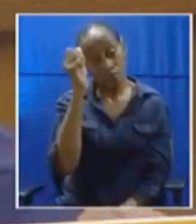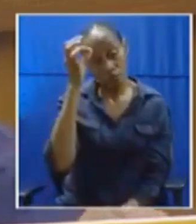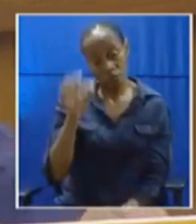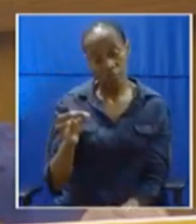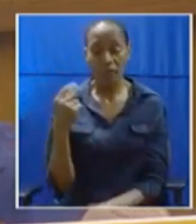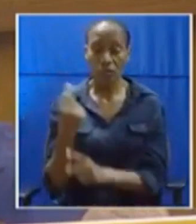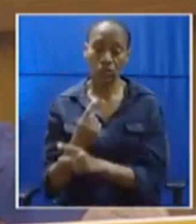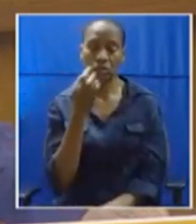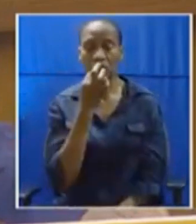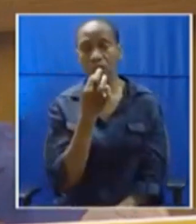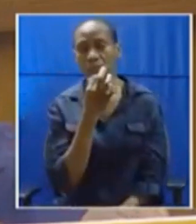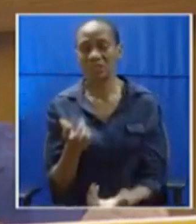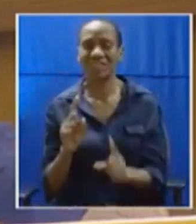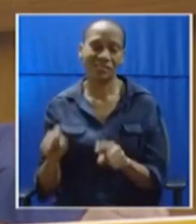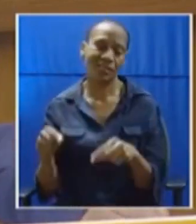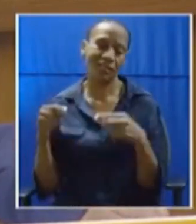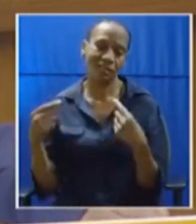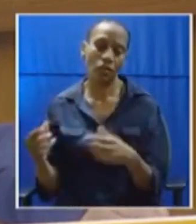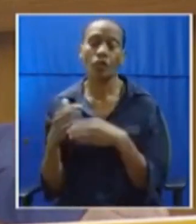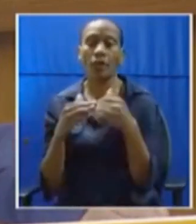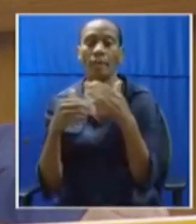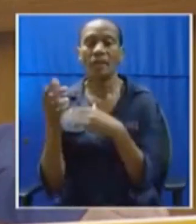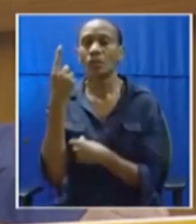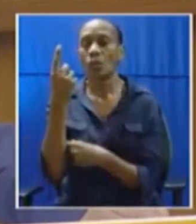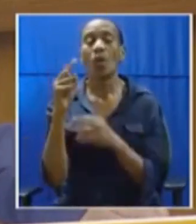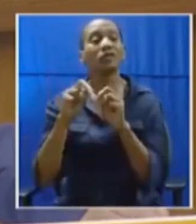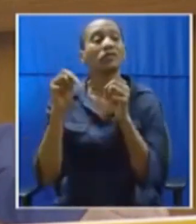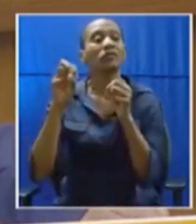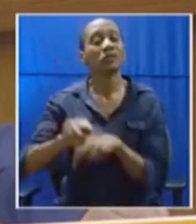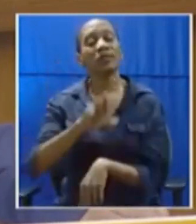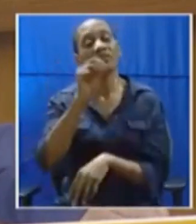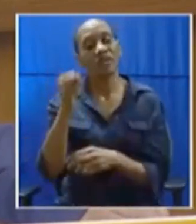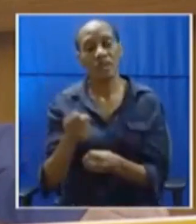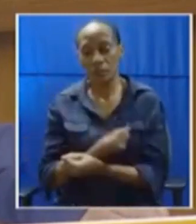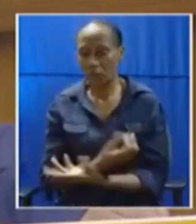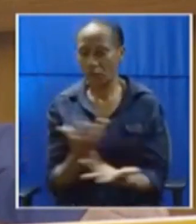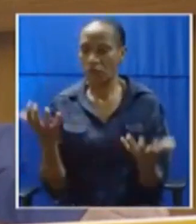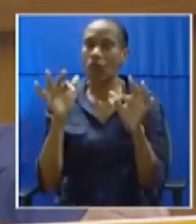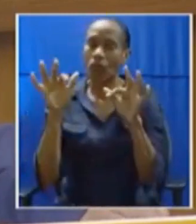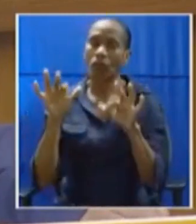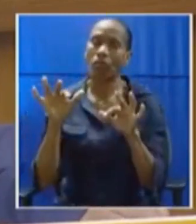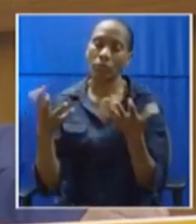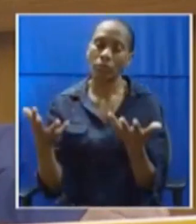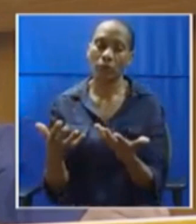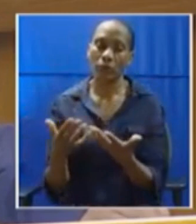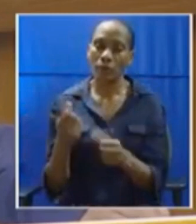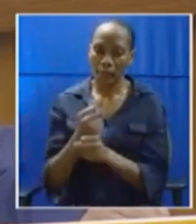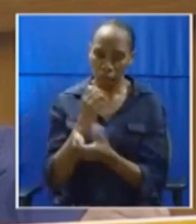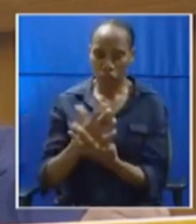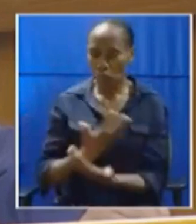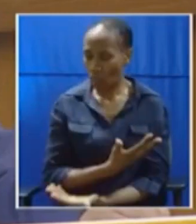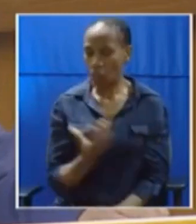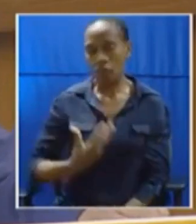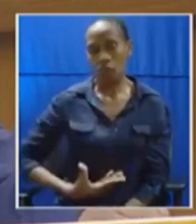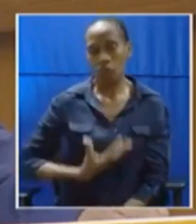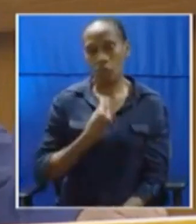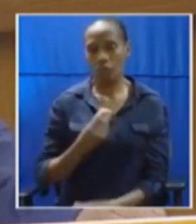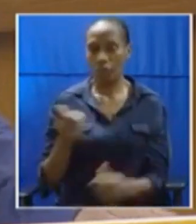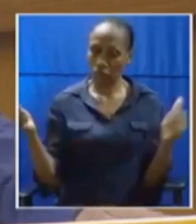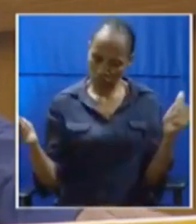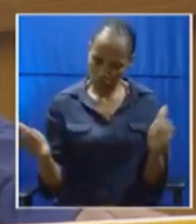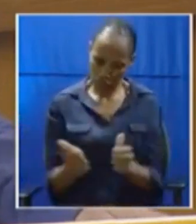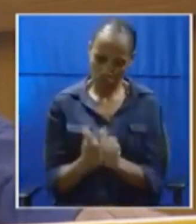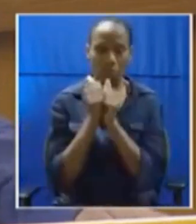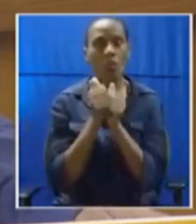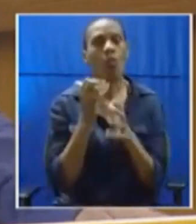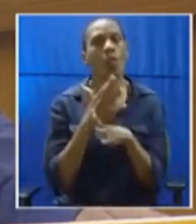itself incapable of building one South Africa for all, where all young South Africans can enjoy an equal footing irrespective of the circumstances